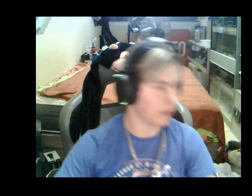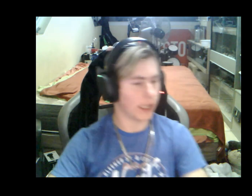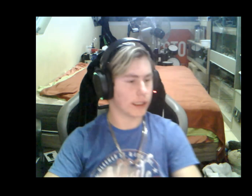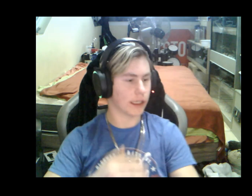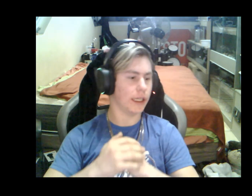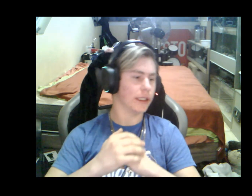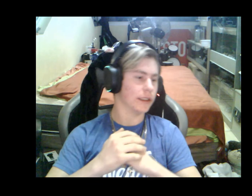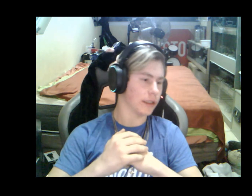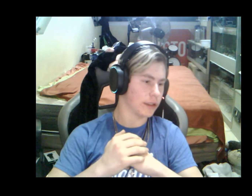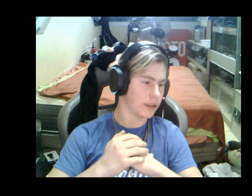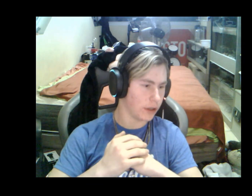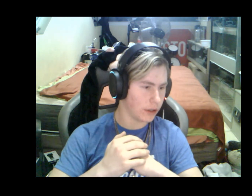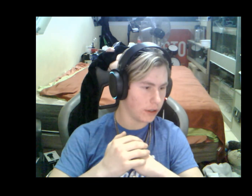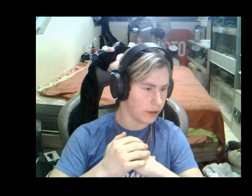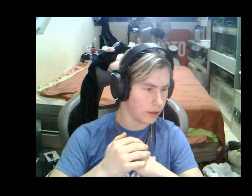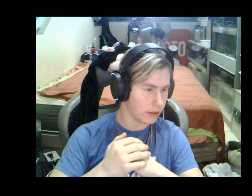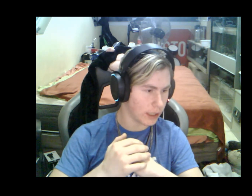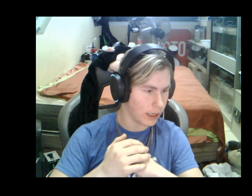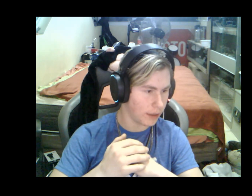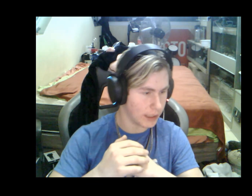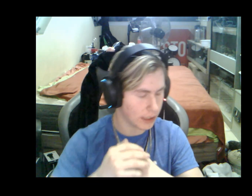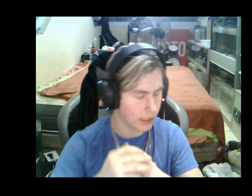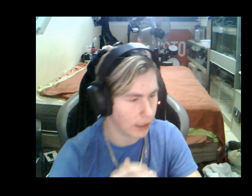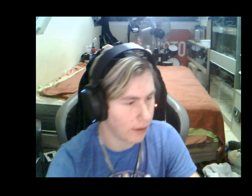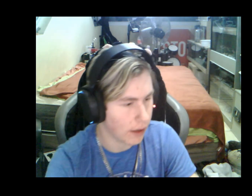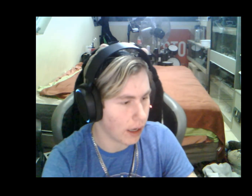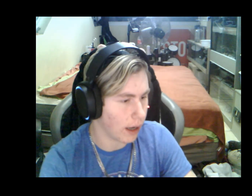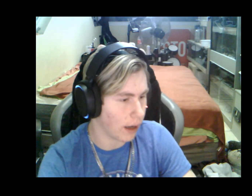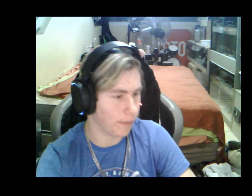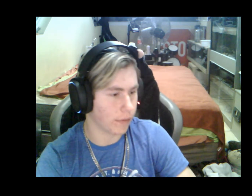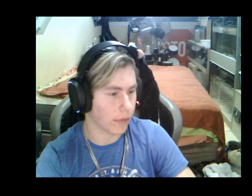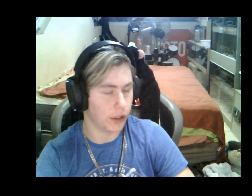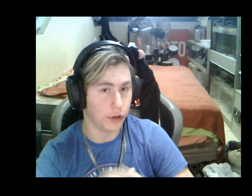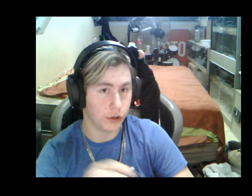can do basically is just say basically